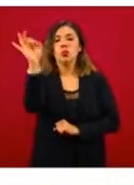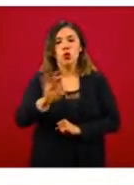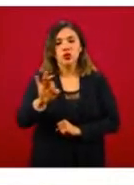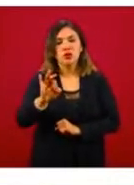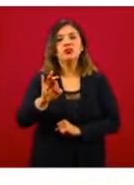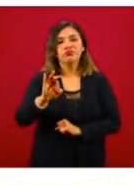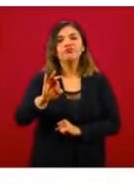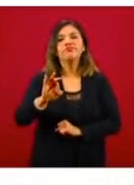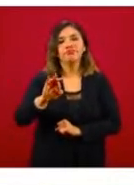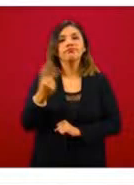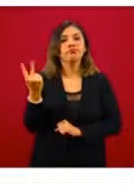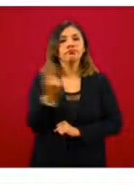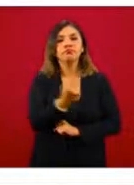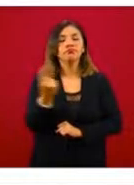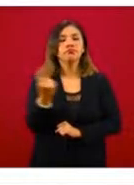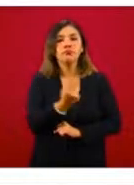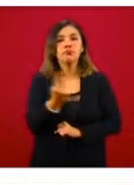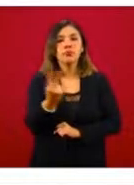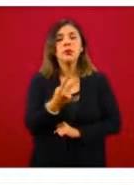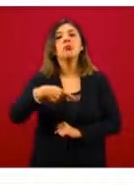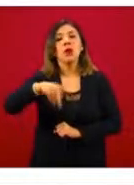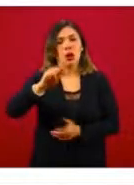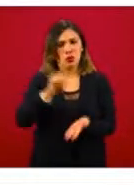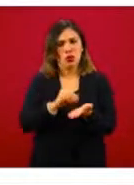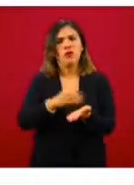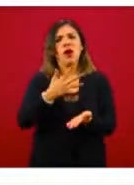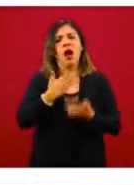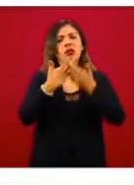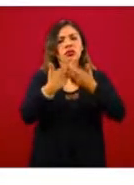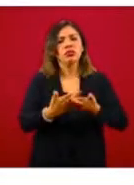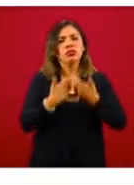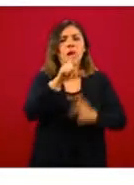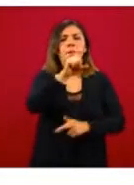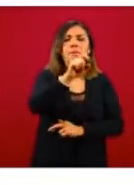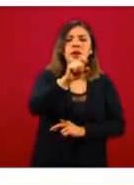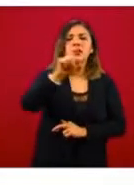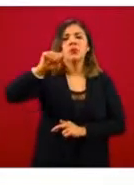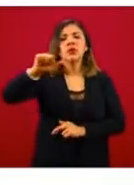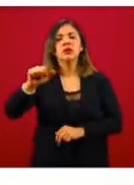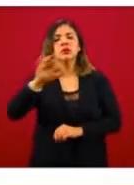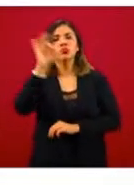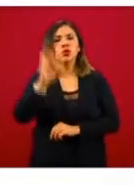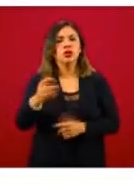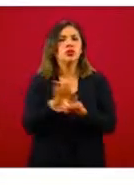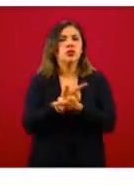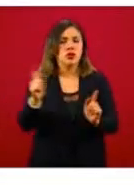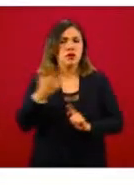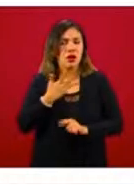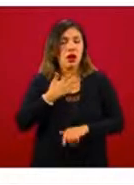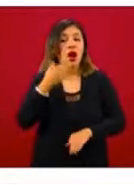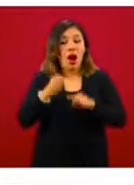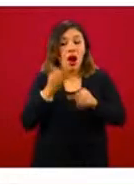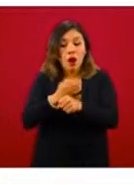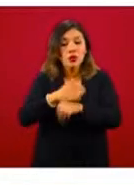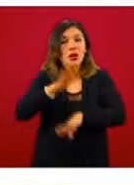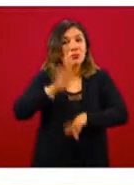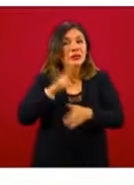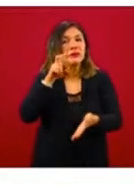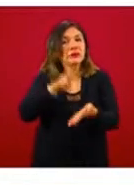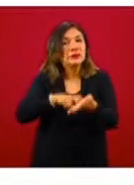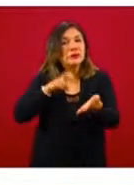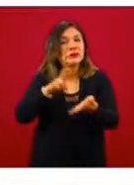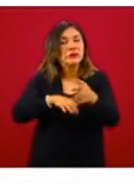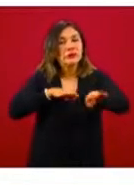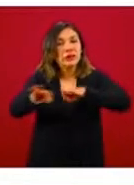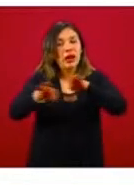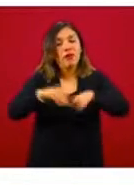and 74% respectively. They still do have 20% and 26% respectively for availability,